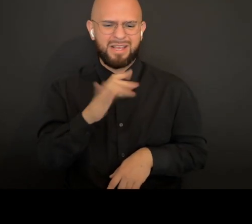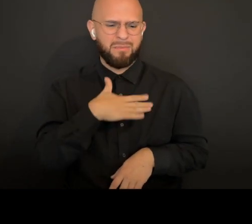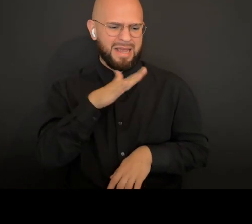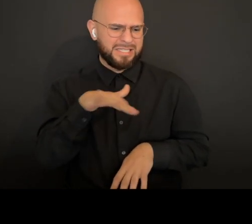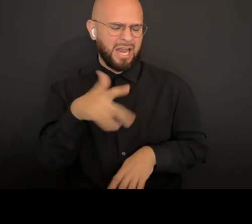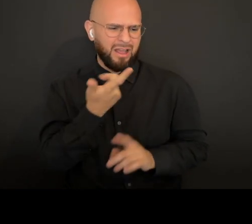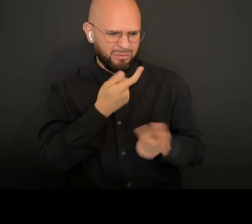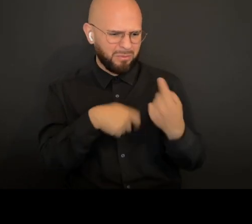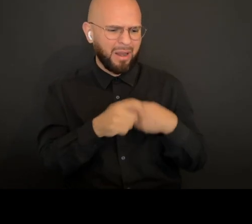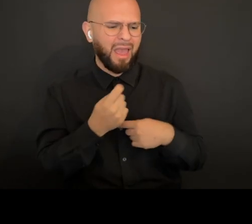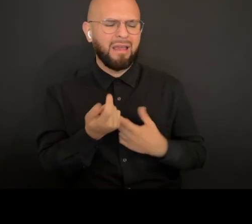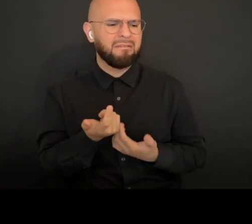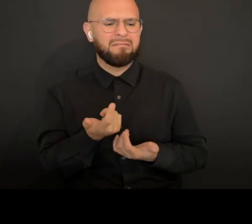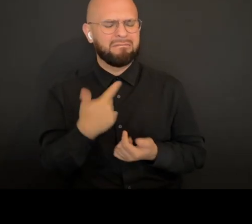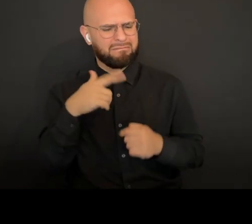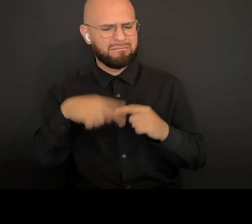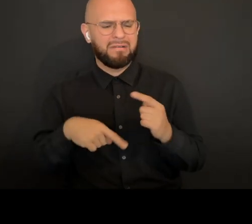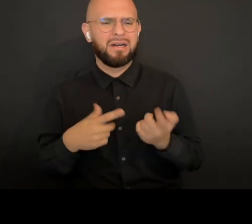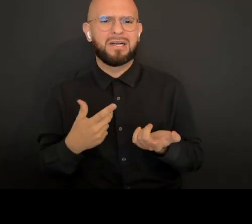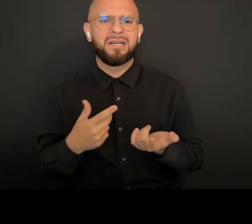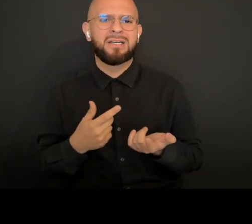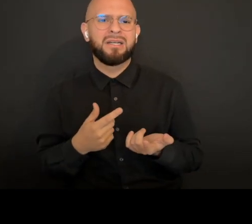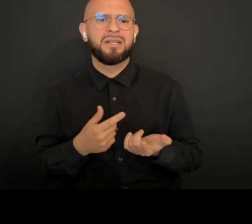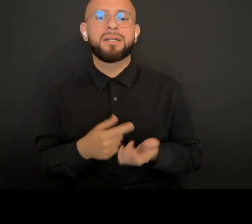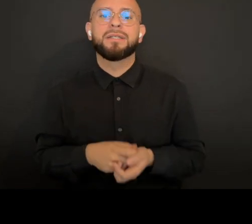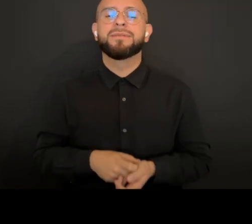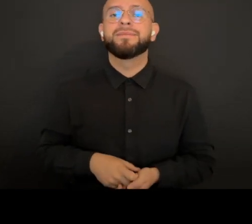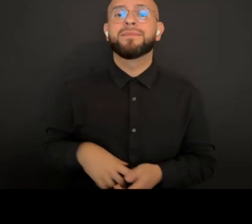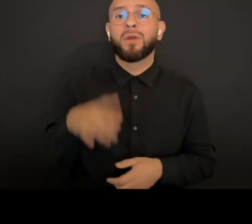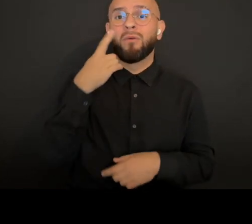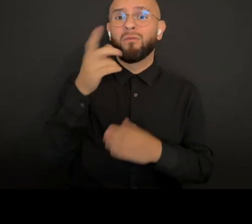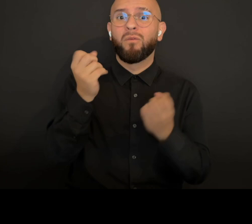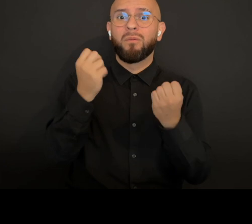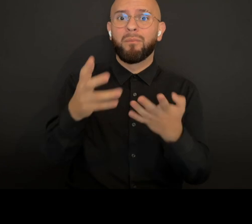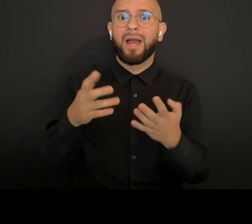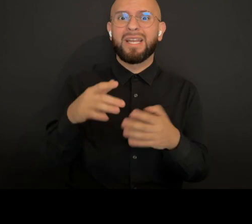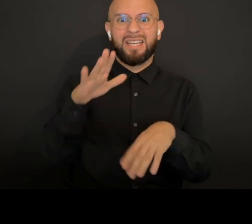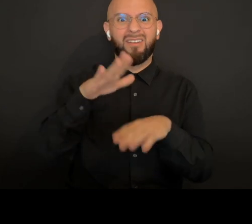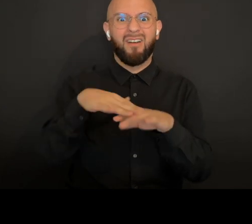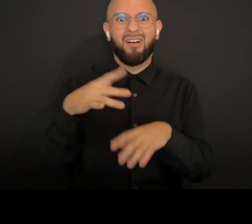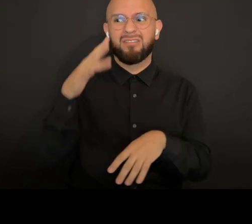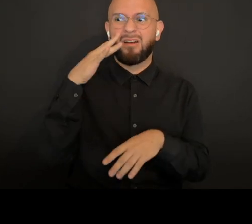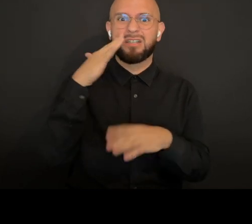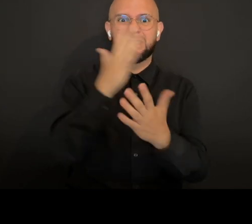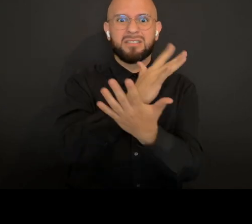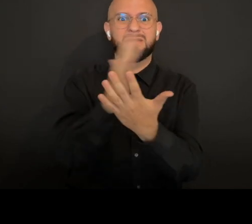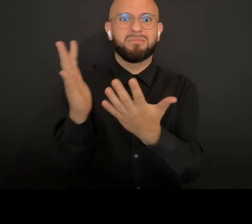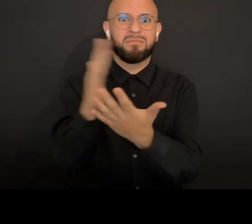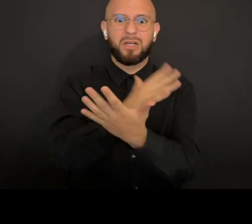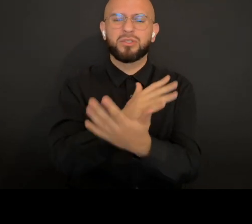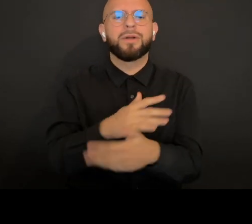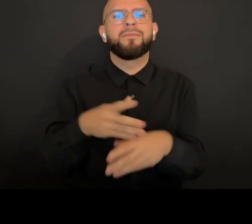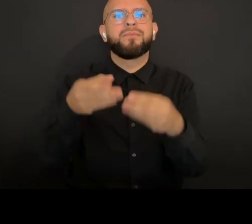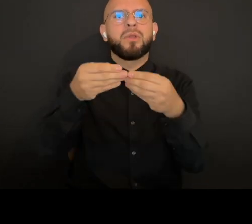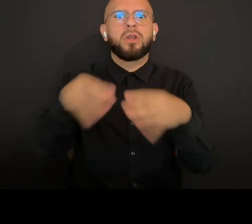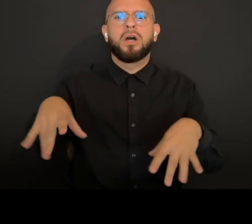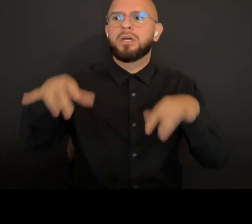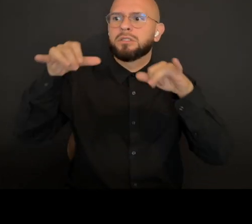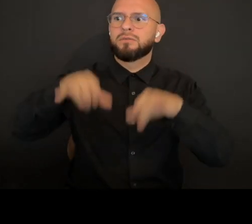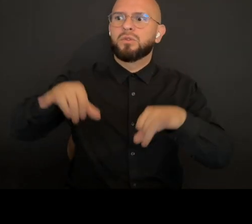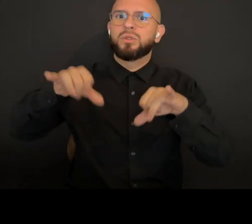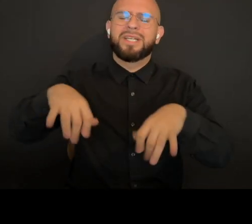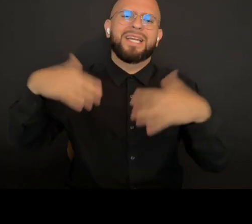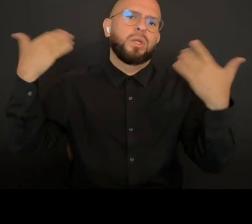that's replacing my child. I couldn't do that. For many on the autism spectrum, the loss of